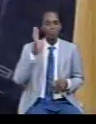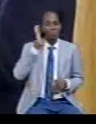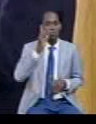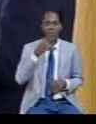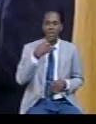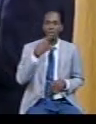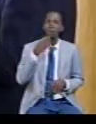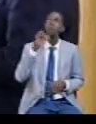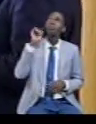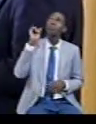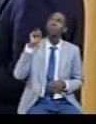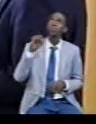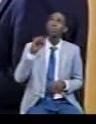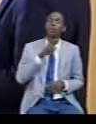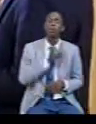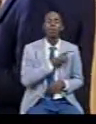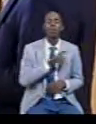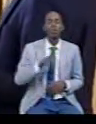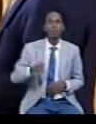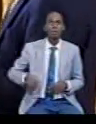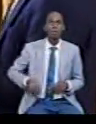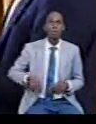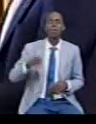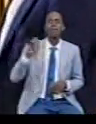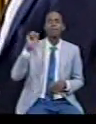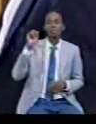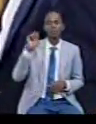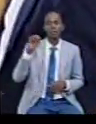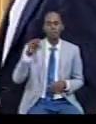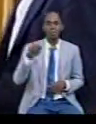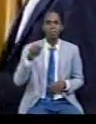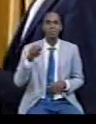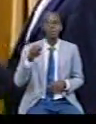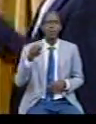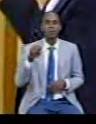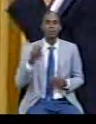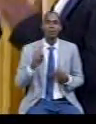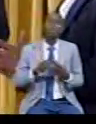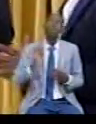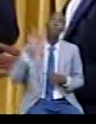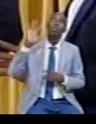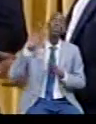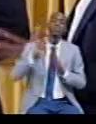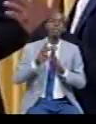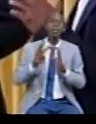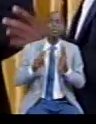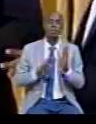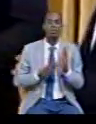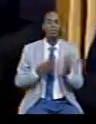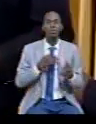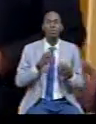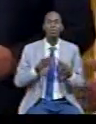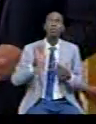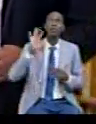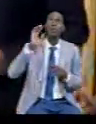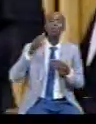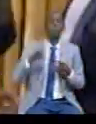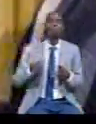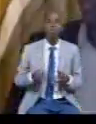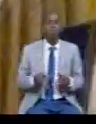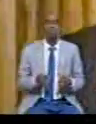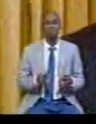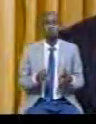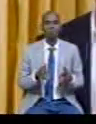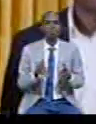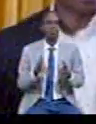Say yes, Lord, yes, to your will and to your